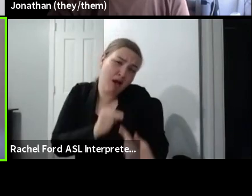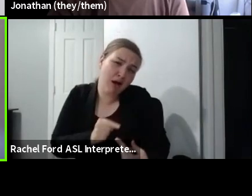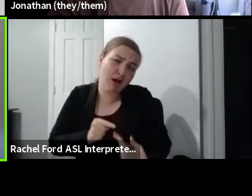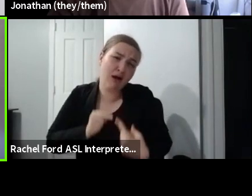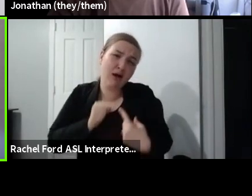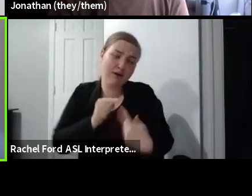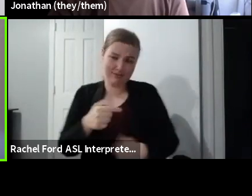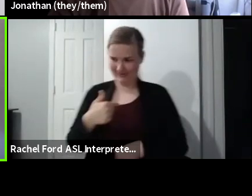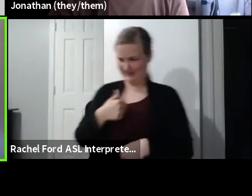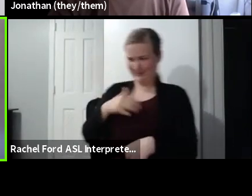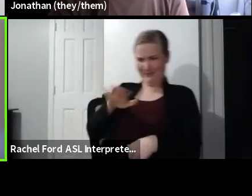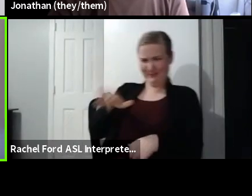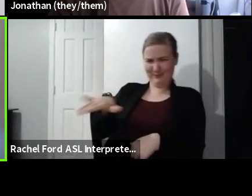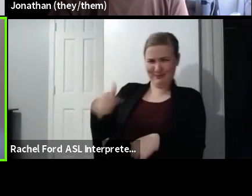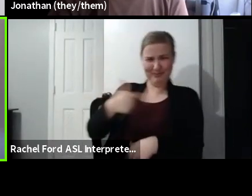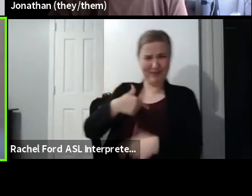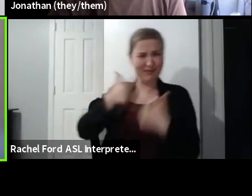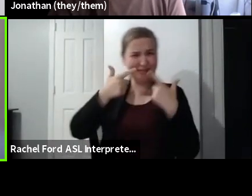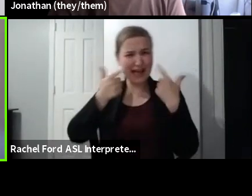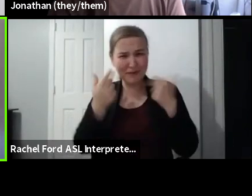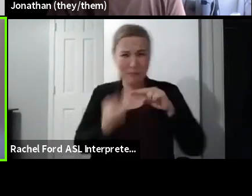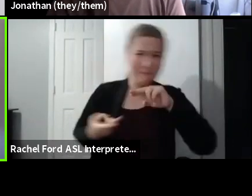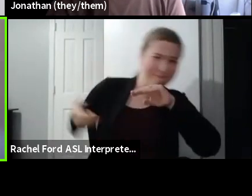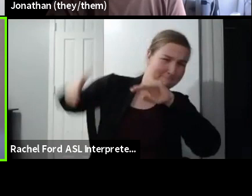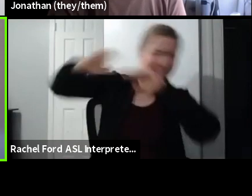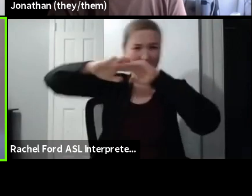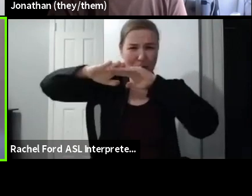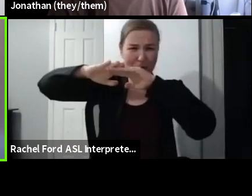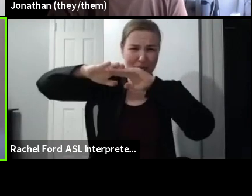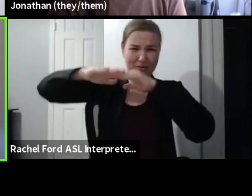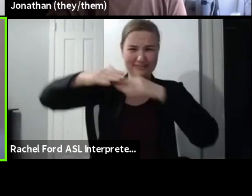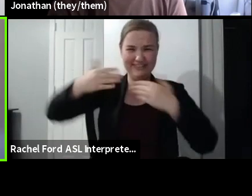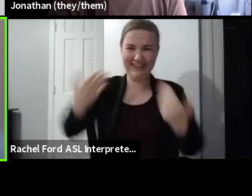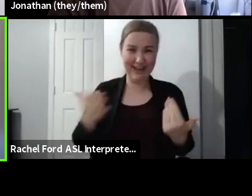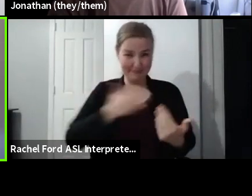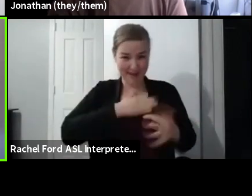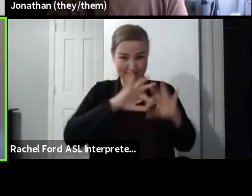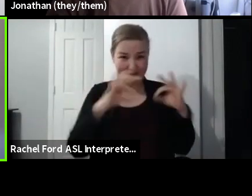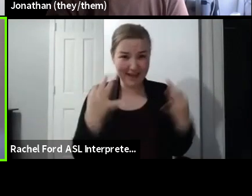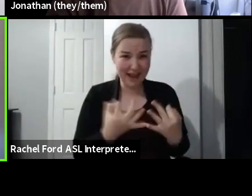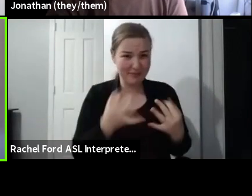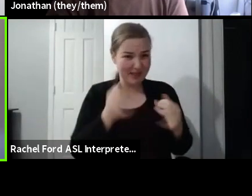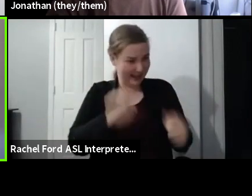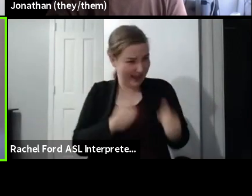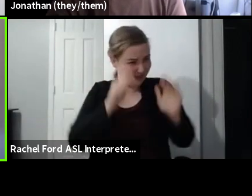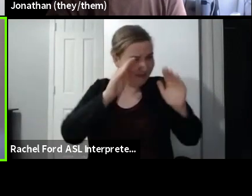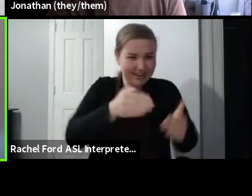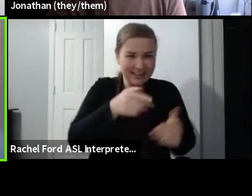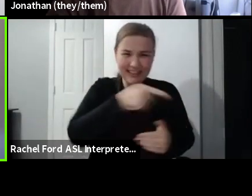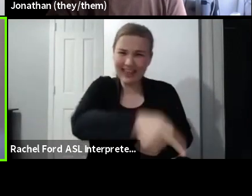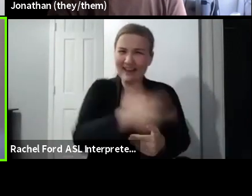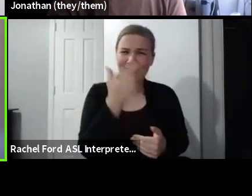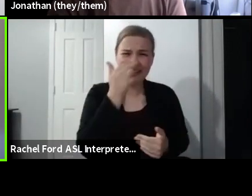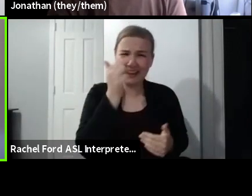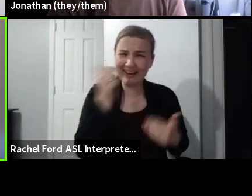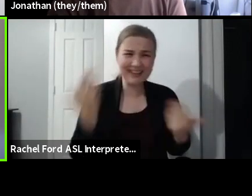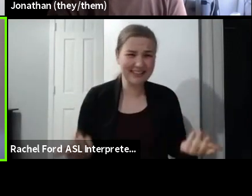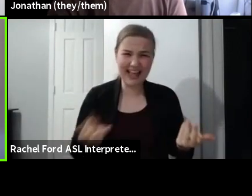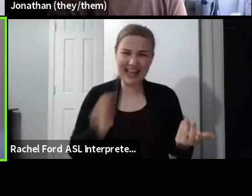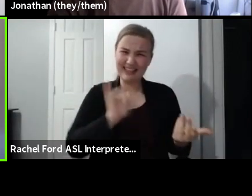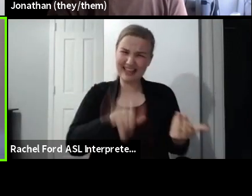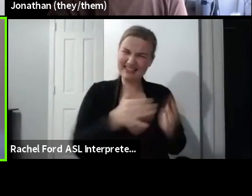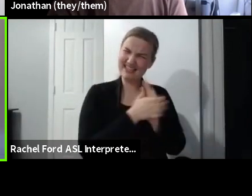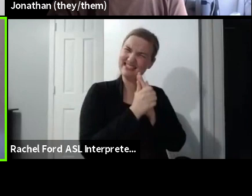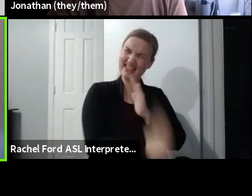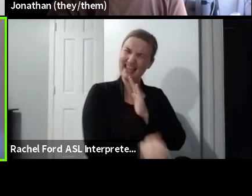have in the last year, because my family is just hilarious. And it's such a skill set in a